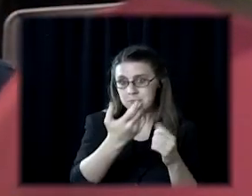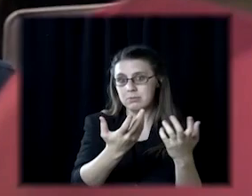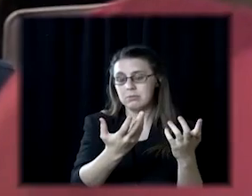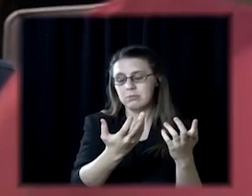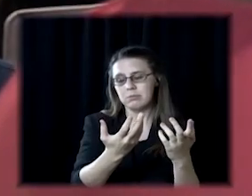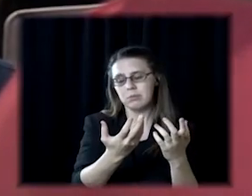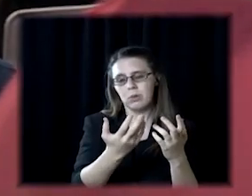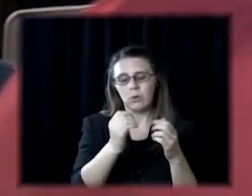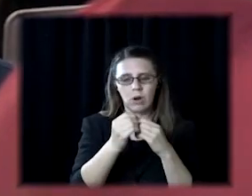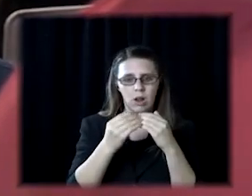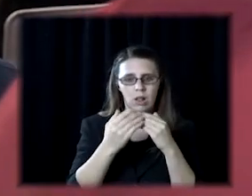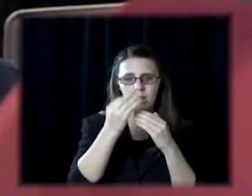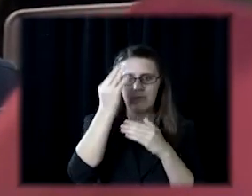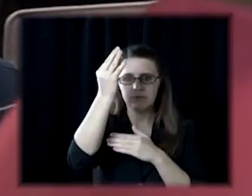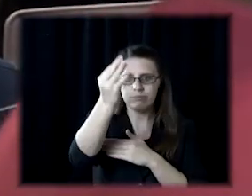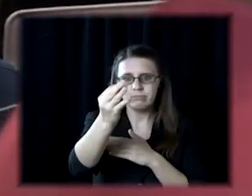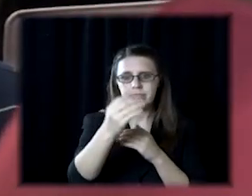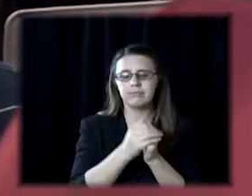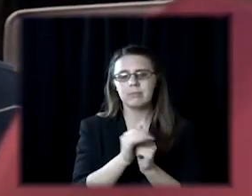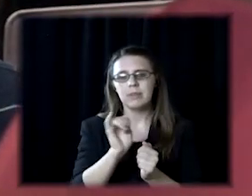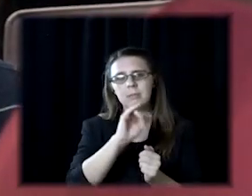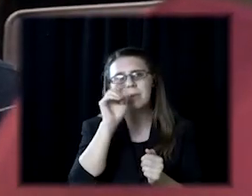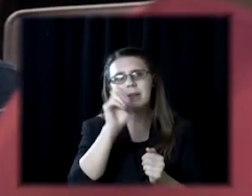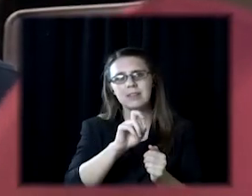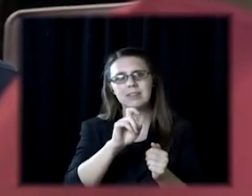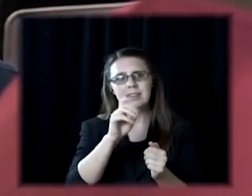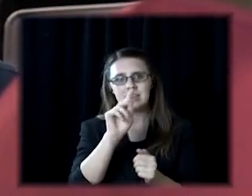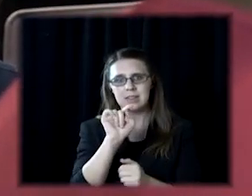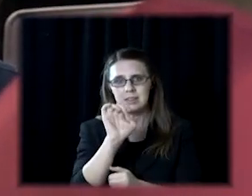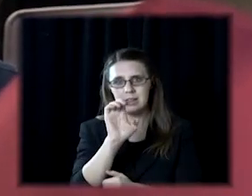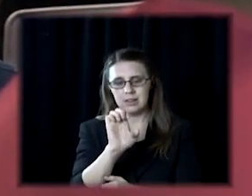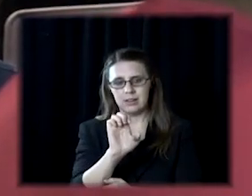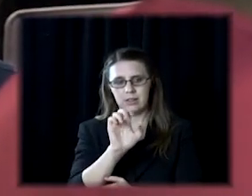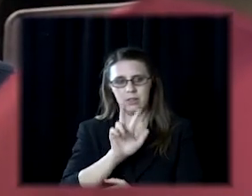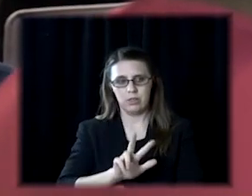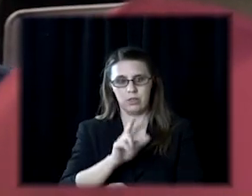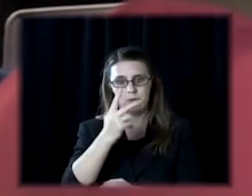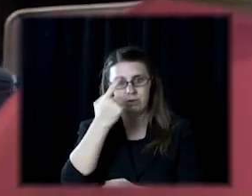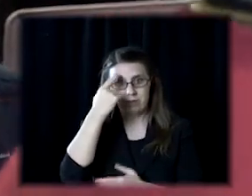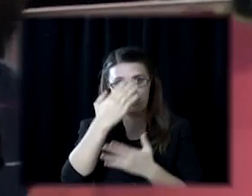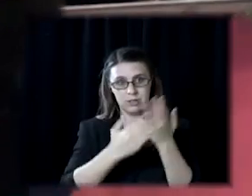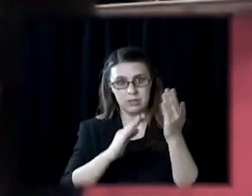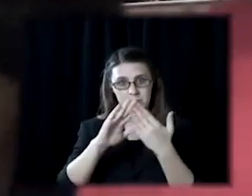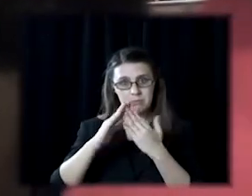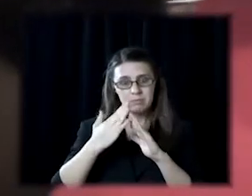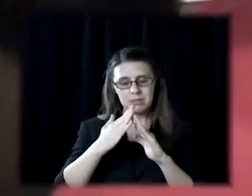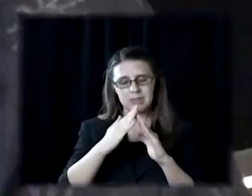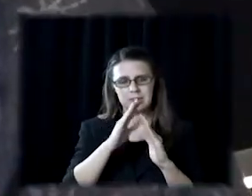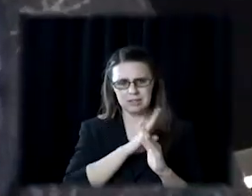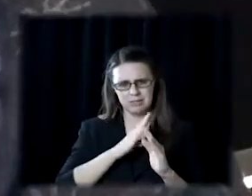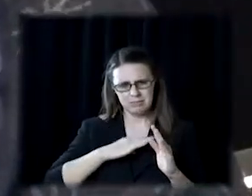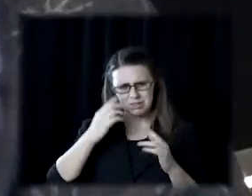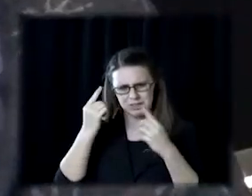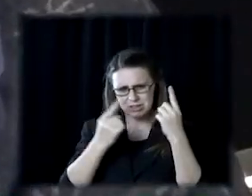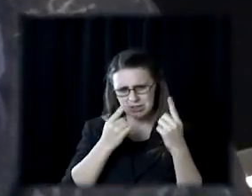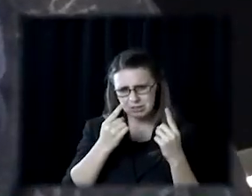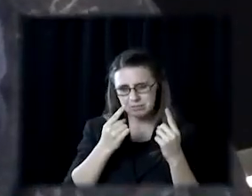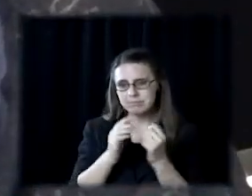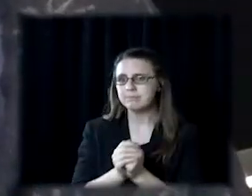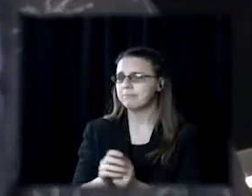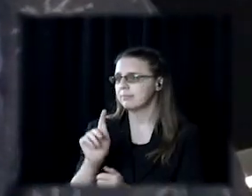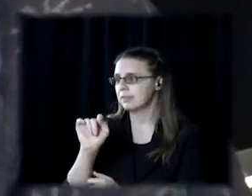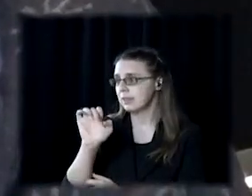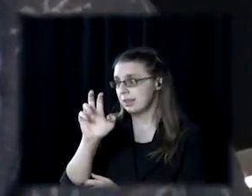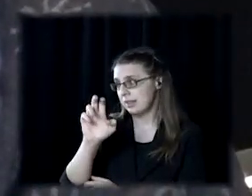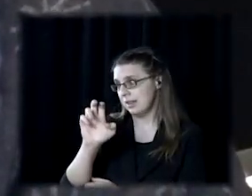III for some of these municipalities. Has that been in consideration among board members? Title III was not something that